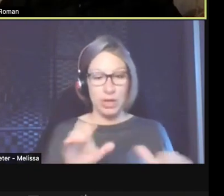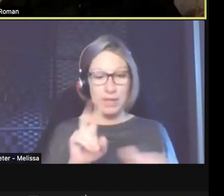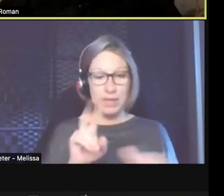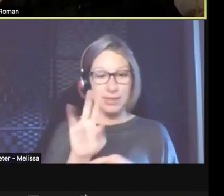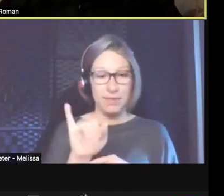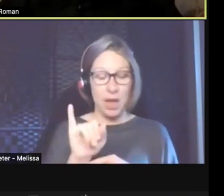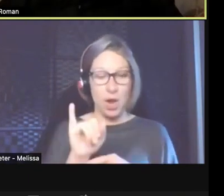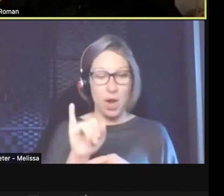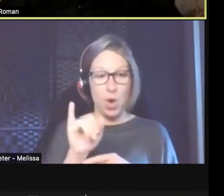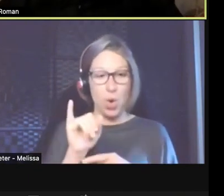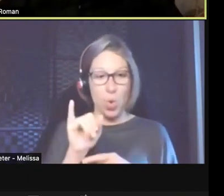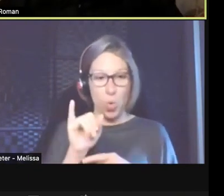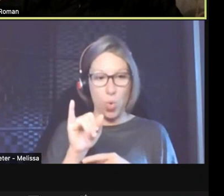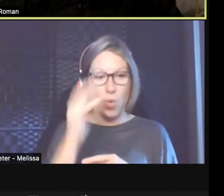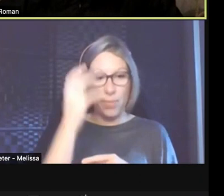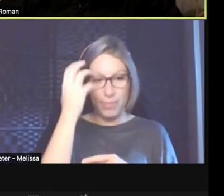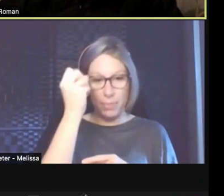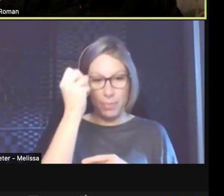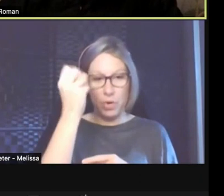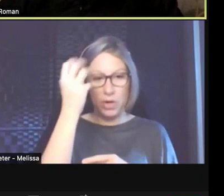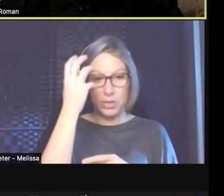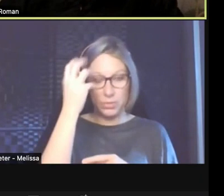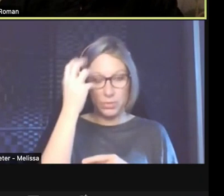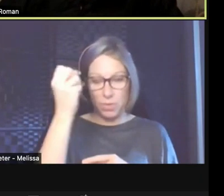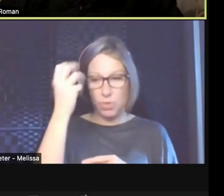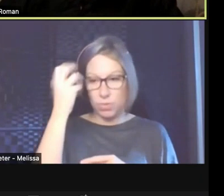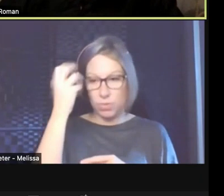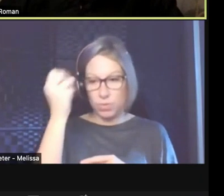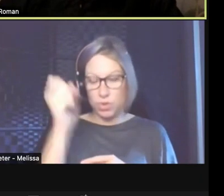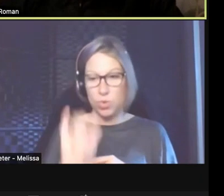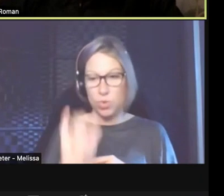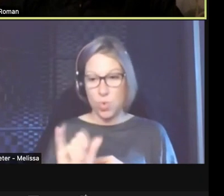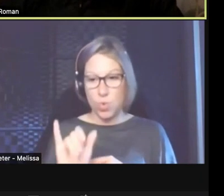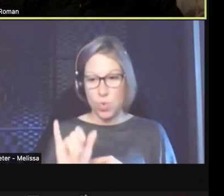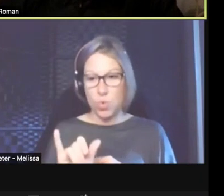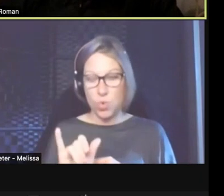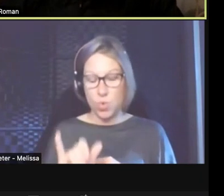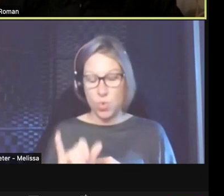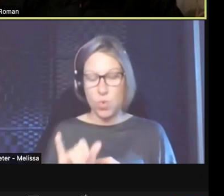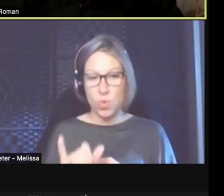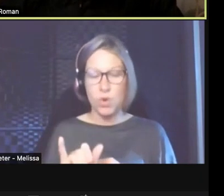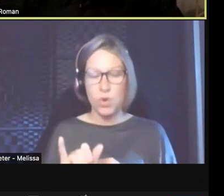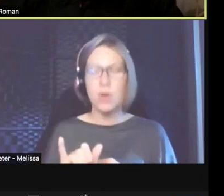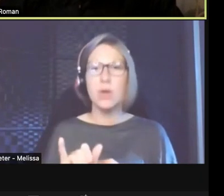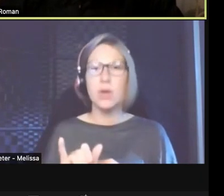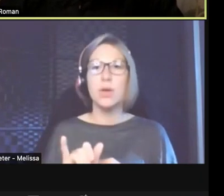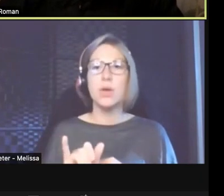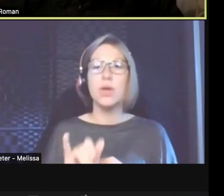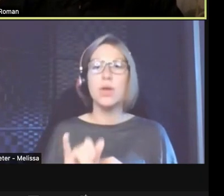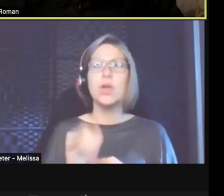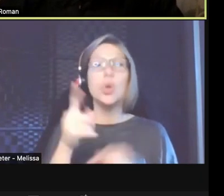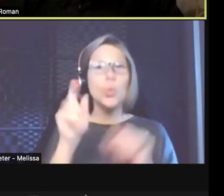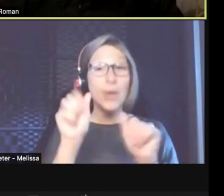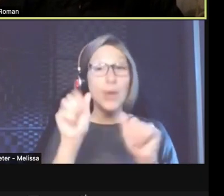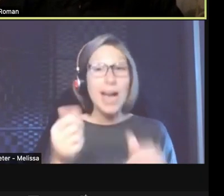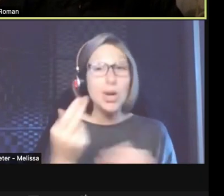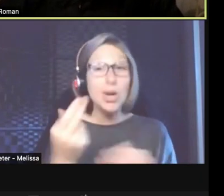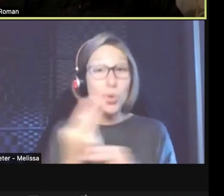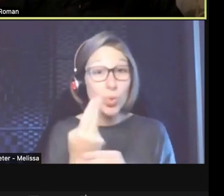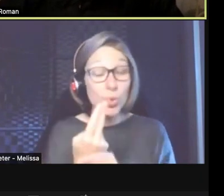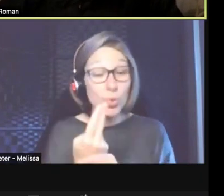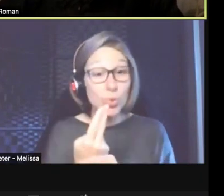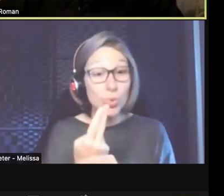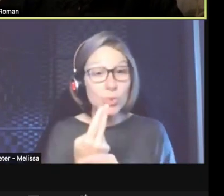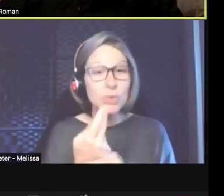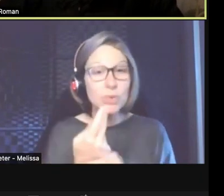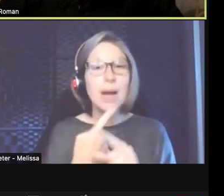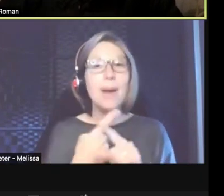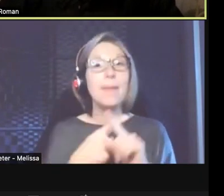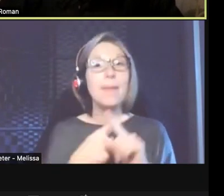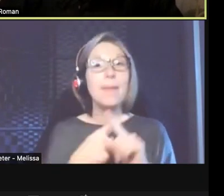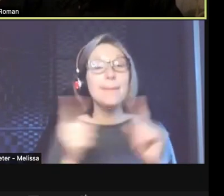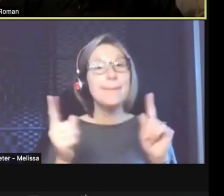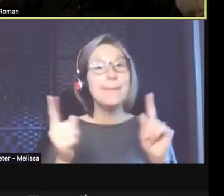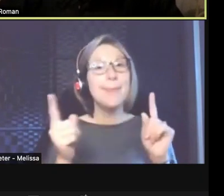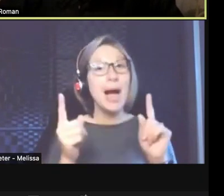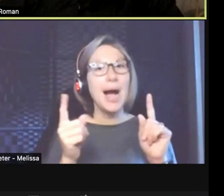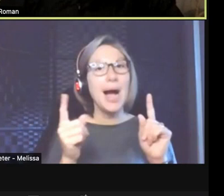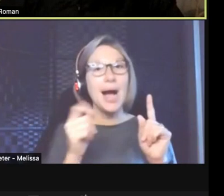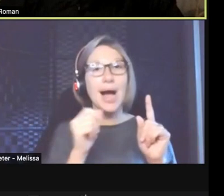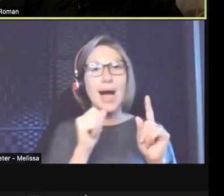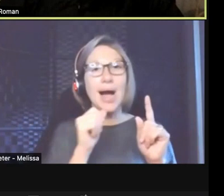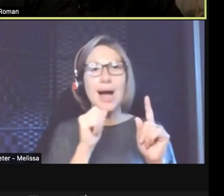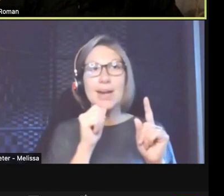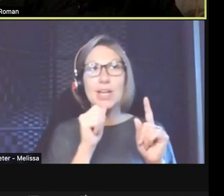are. That's probably how they are. And so you can use it, but don't fool yourself. We shouldn't